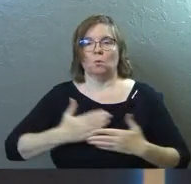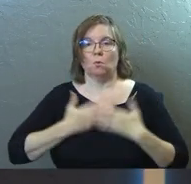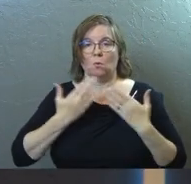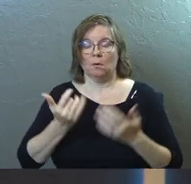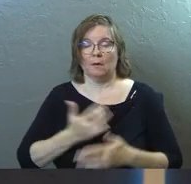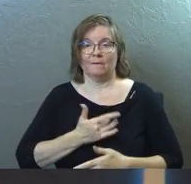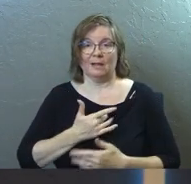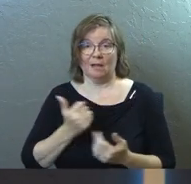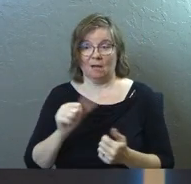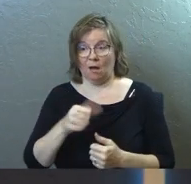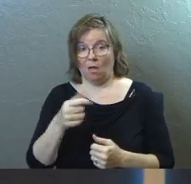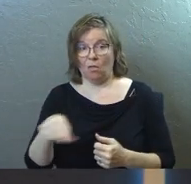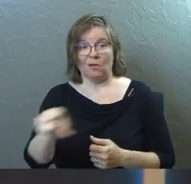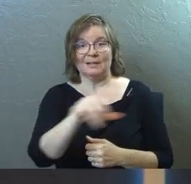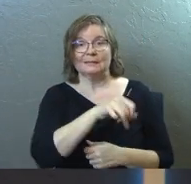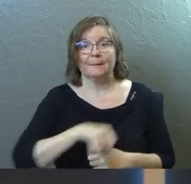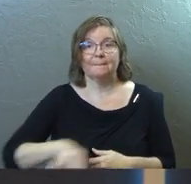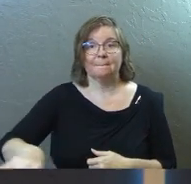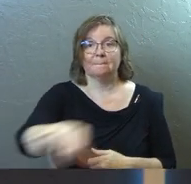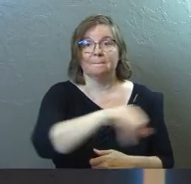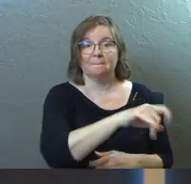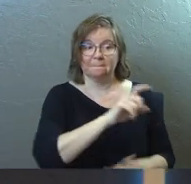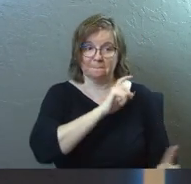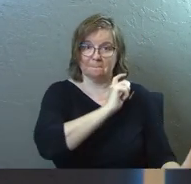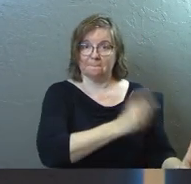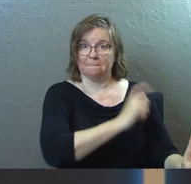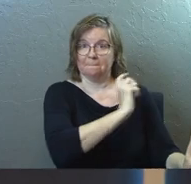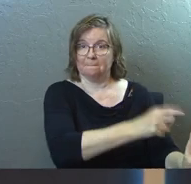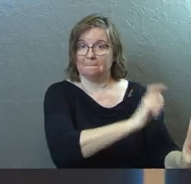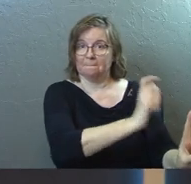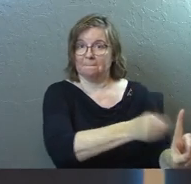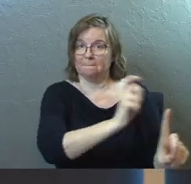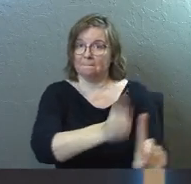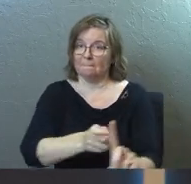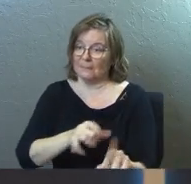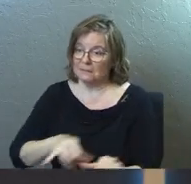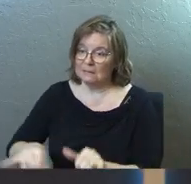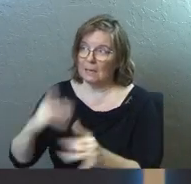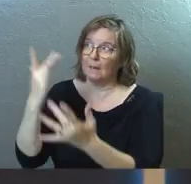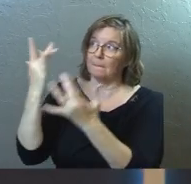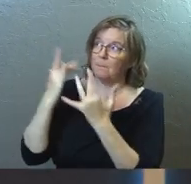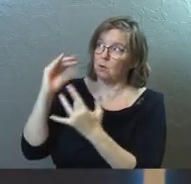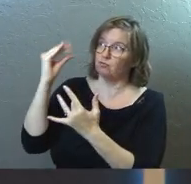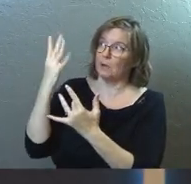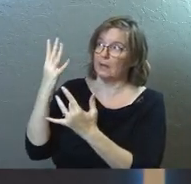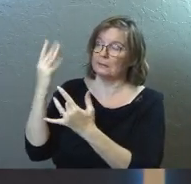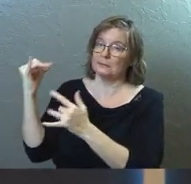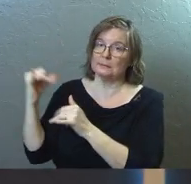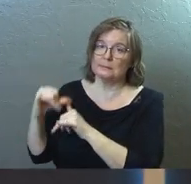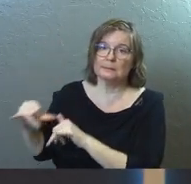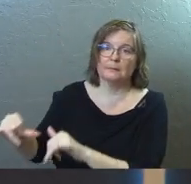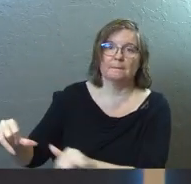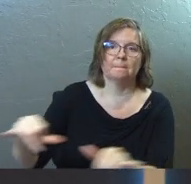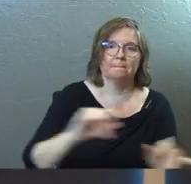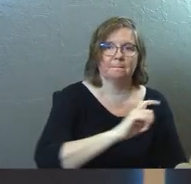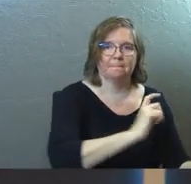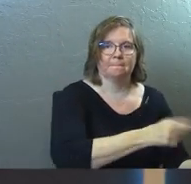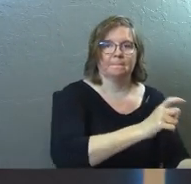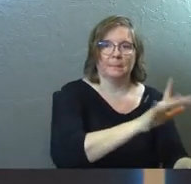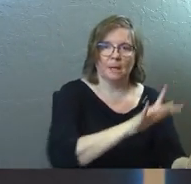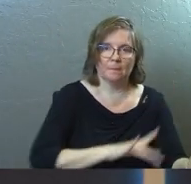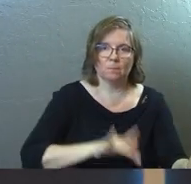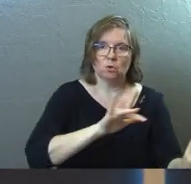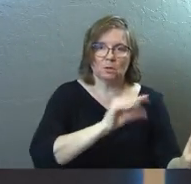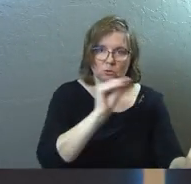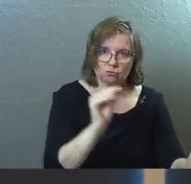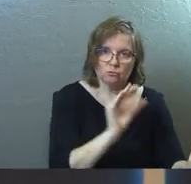everybody else in the world deserves this too. That everybody else deserves mercy and grace and forgiveness, not just from Jesus, but from us, because it's what he